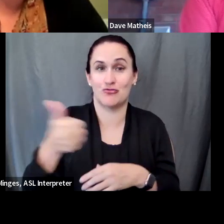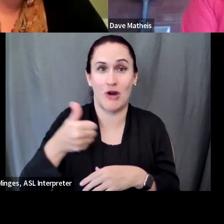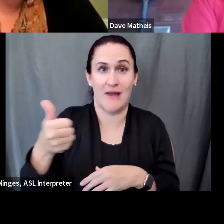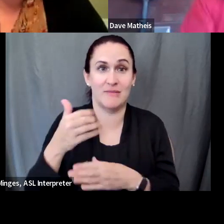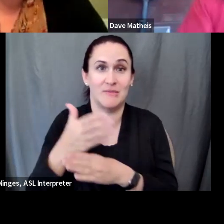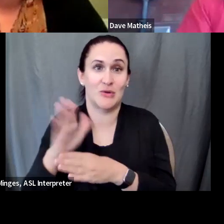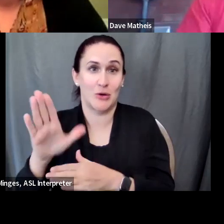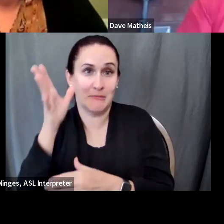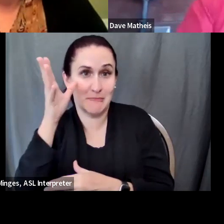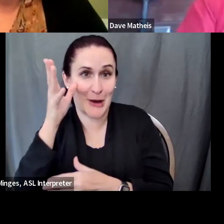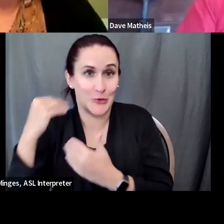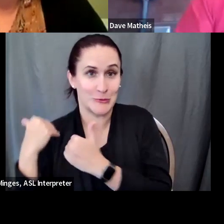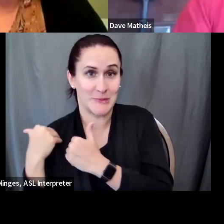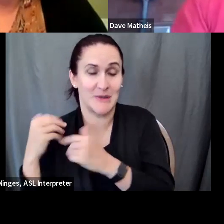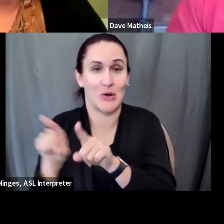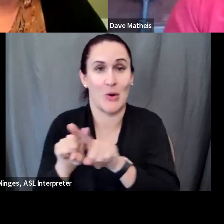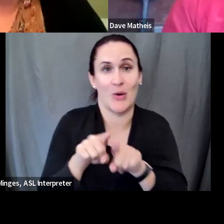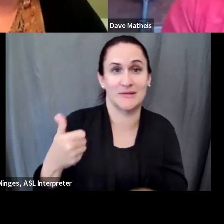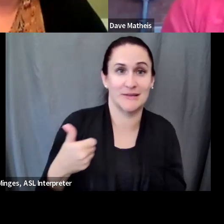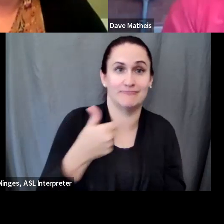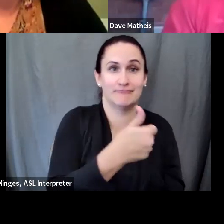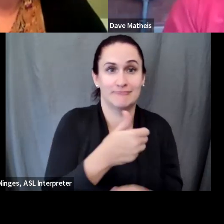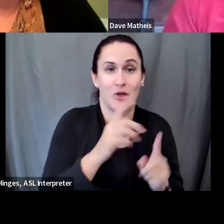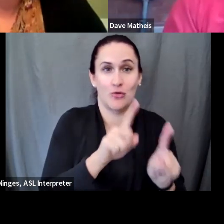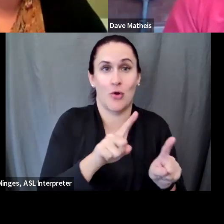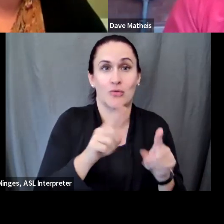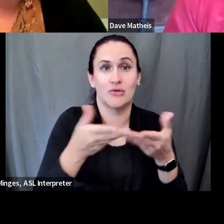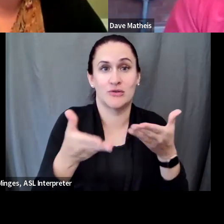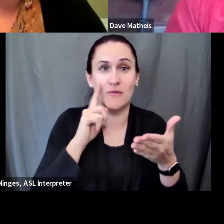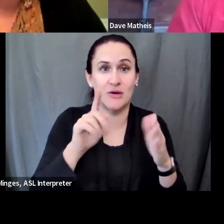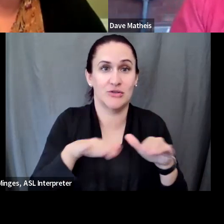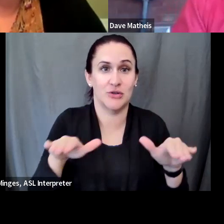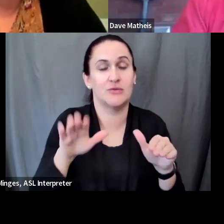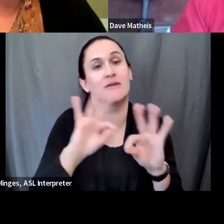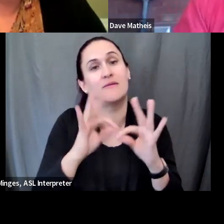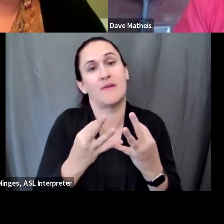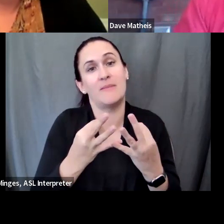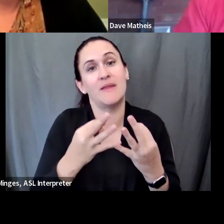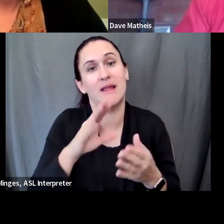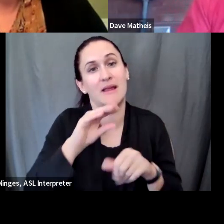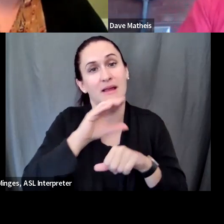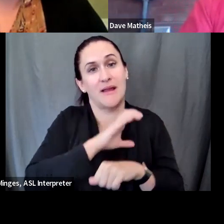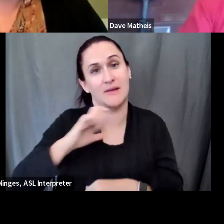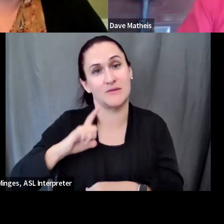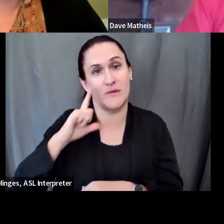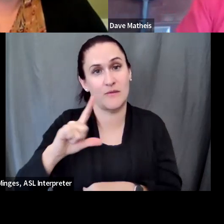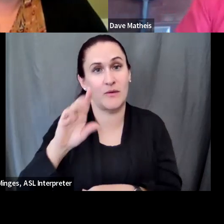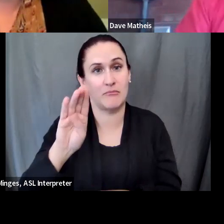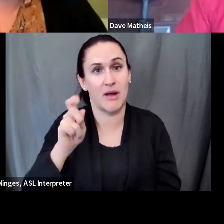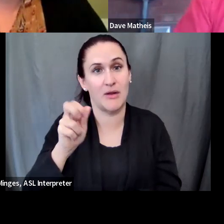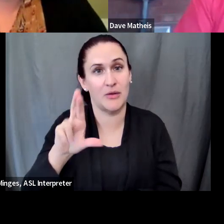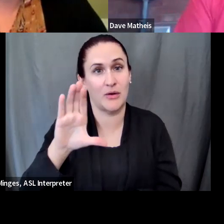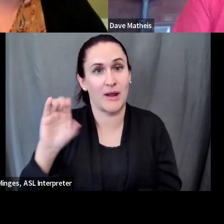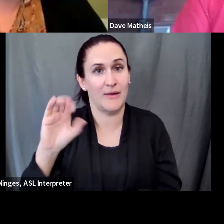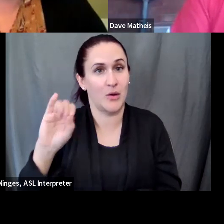parenting responsibilities and going to serve on the Children and Family Council in Butler County, Ohio. So